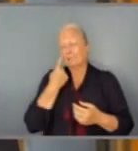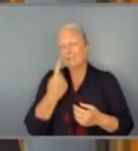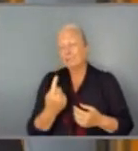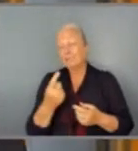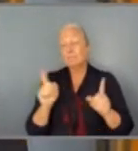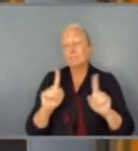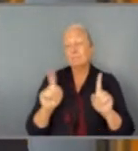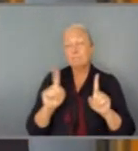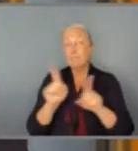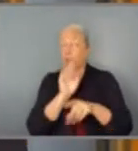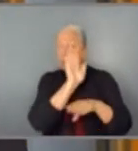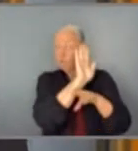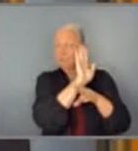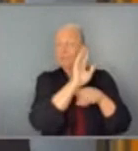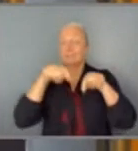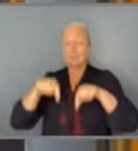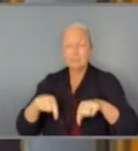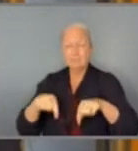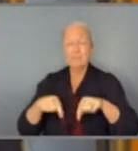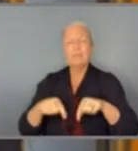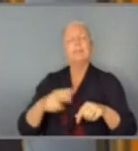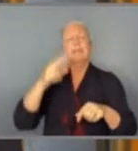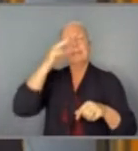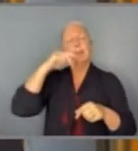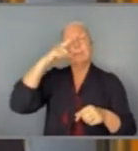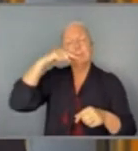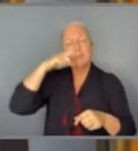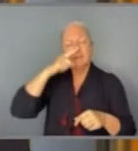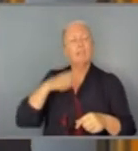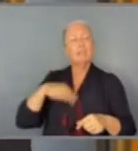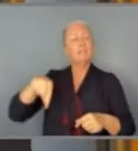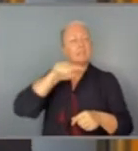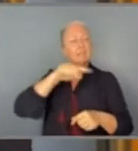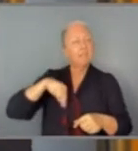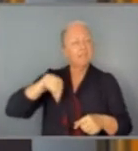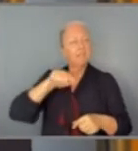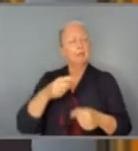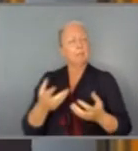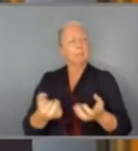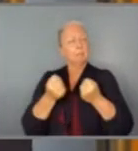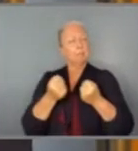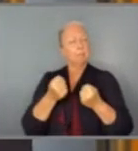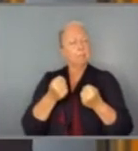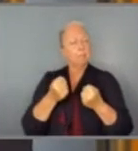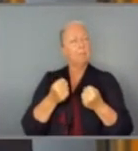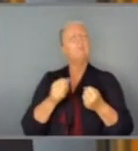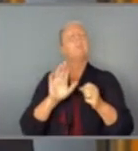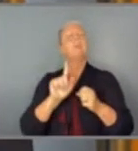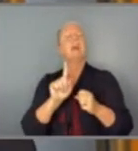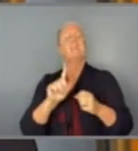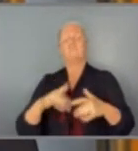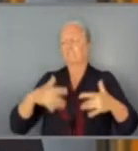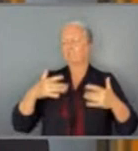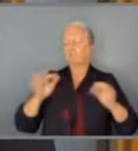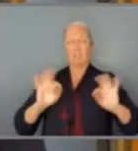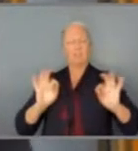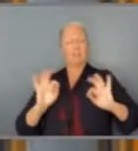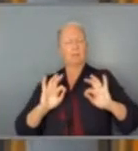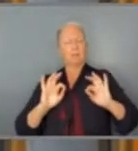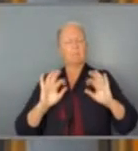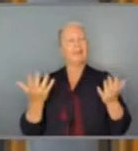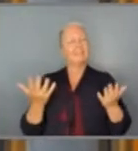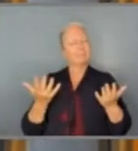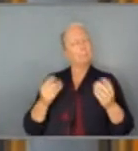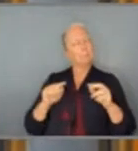mostly it has been a mild or even asymptomatic disease, and that's an important component of it. I'll leave it there,